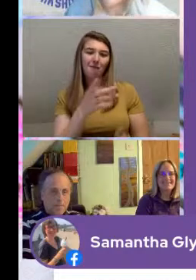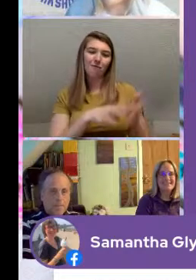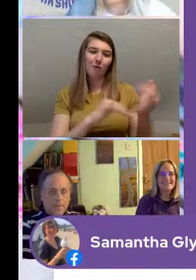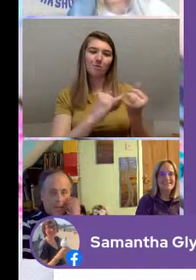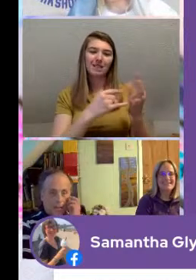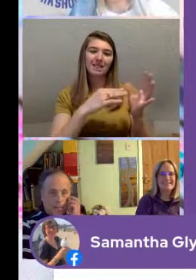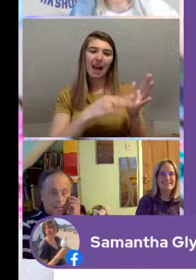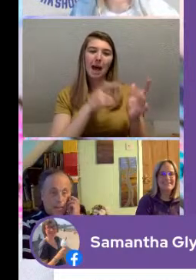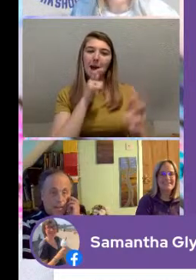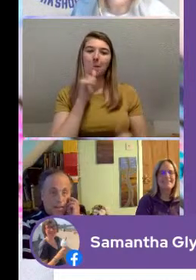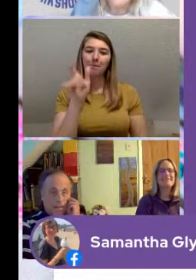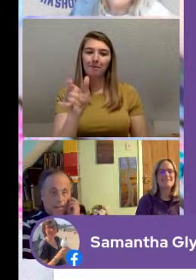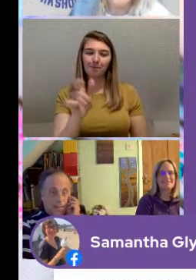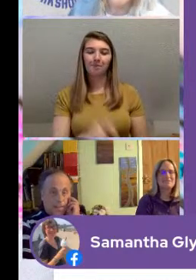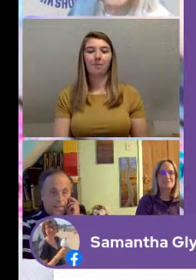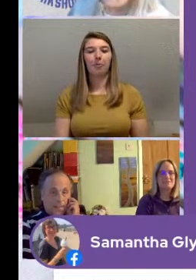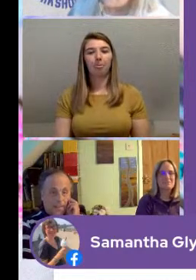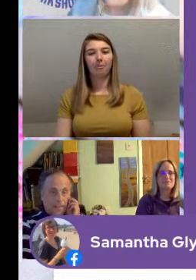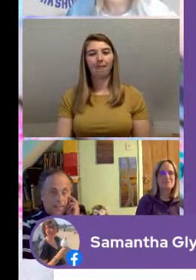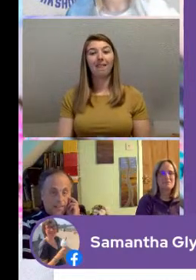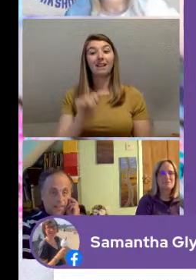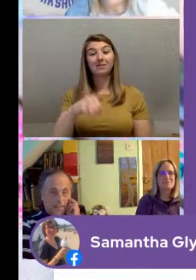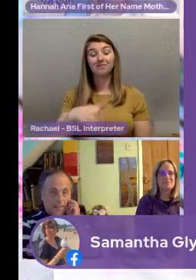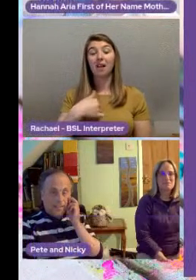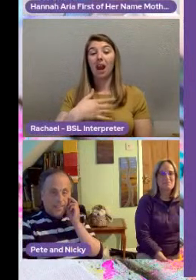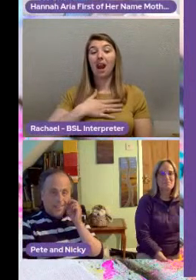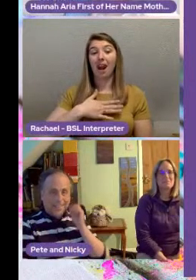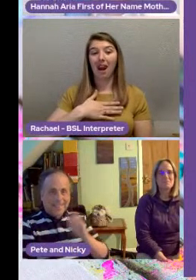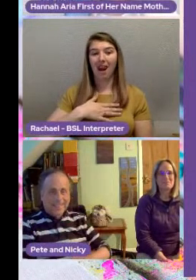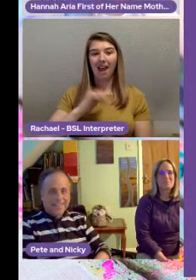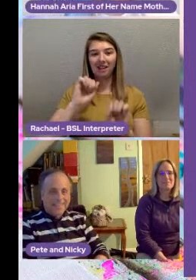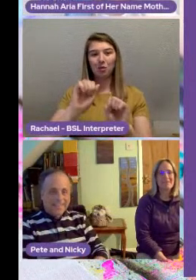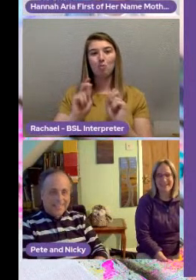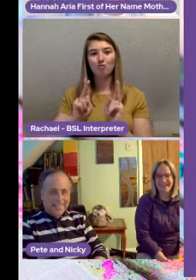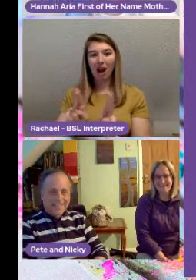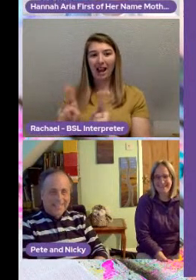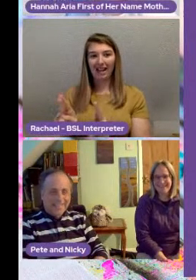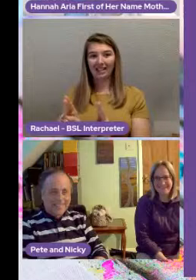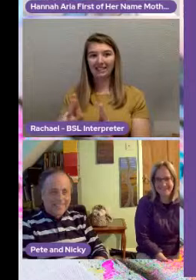the iconic brand as well that we shall not name, but we all know what it is.